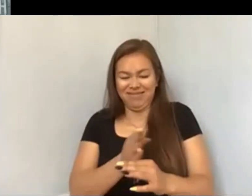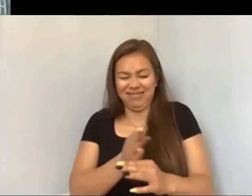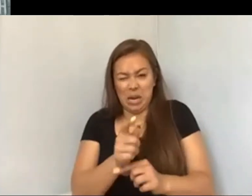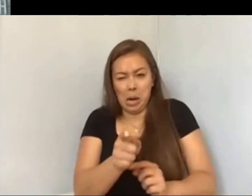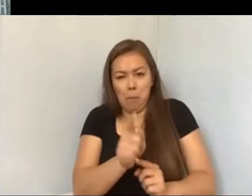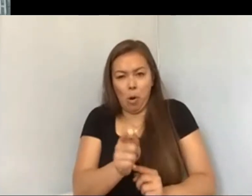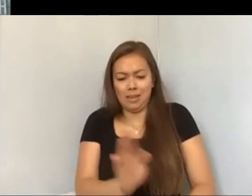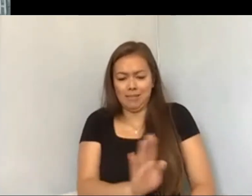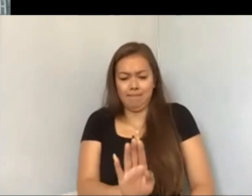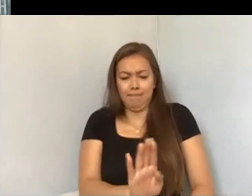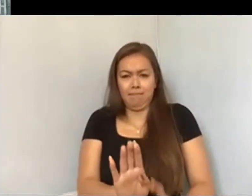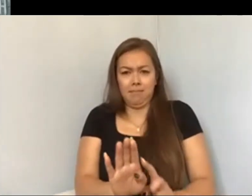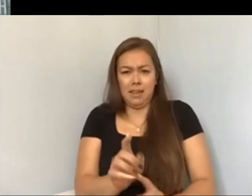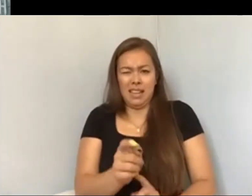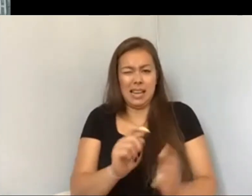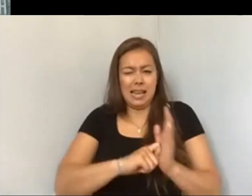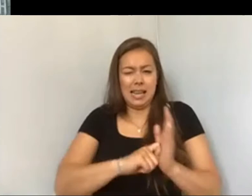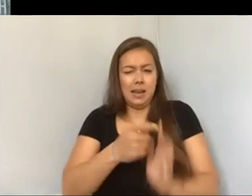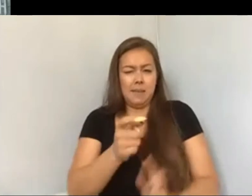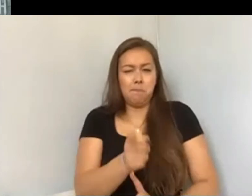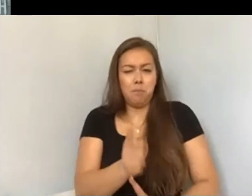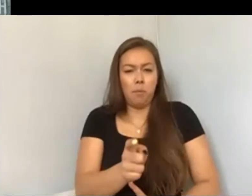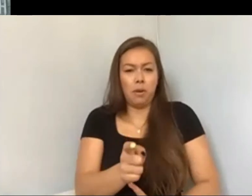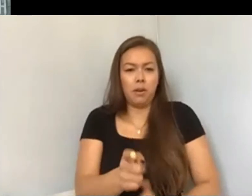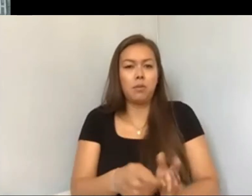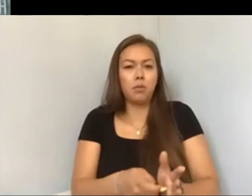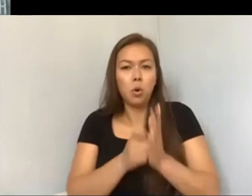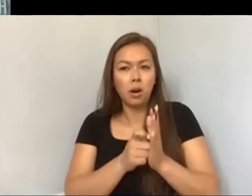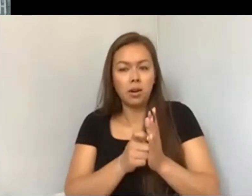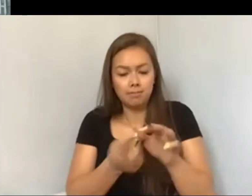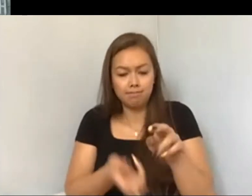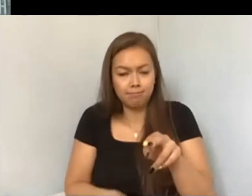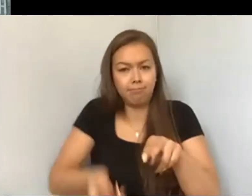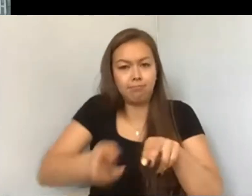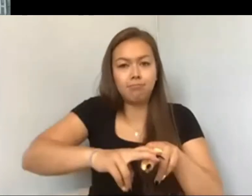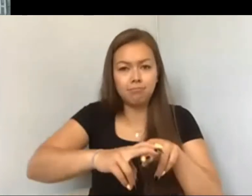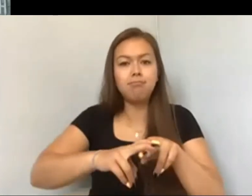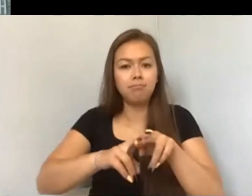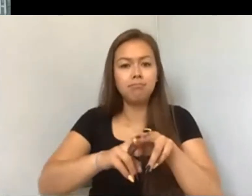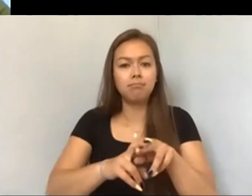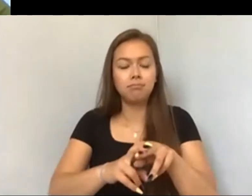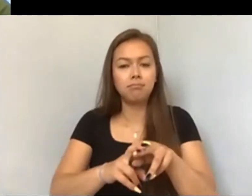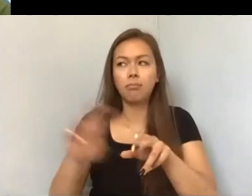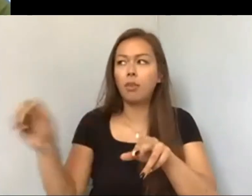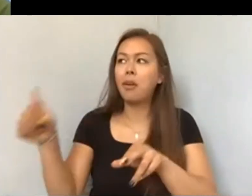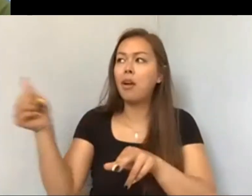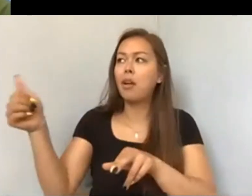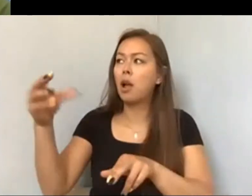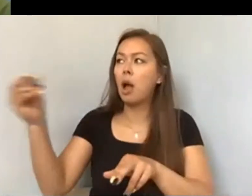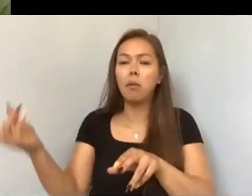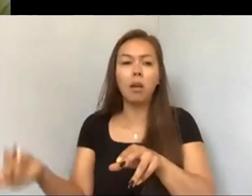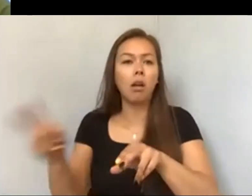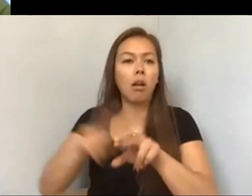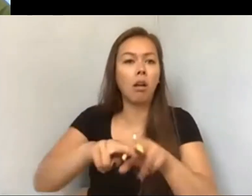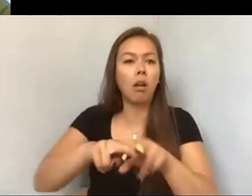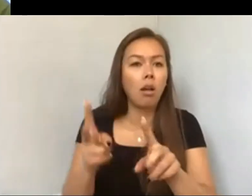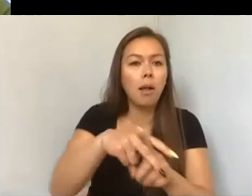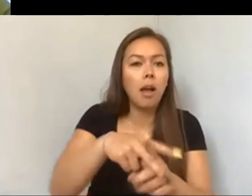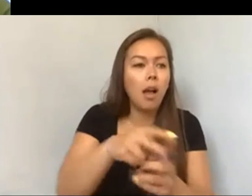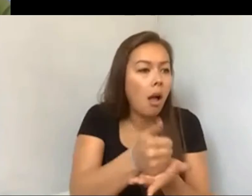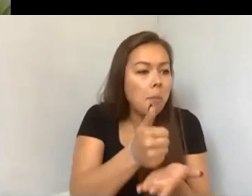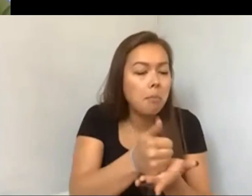ticket-based company and to help them with their management of their system. Cool, thank you. So I'm going to open it